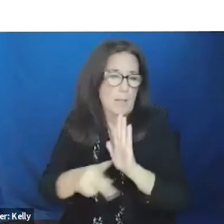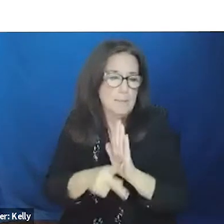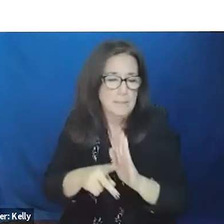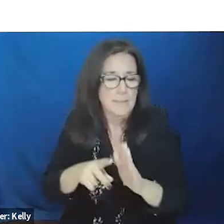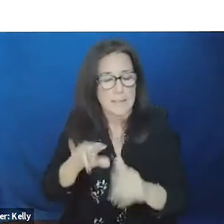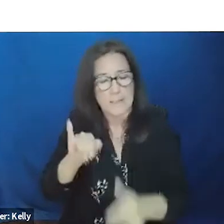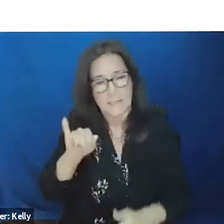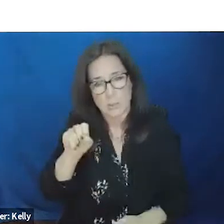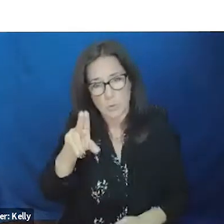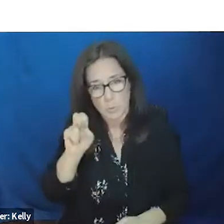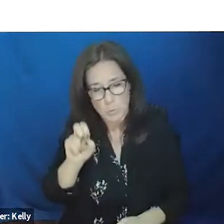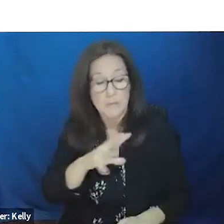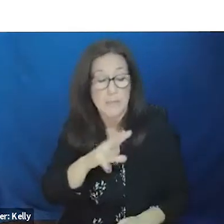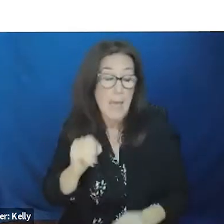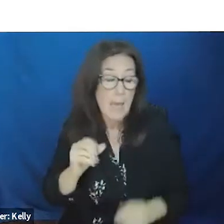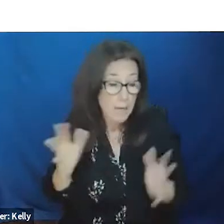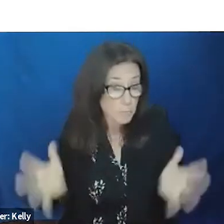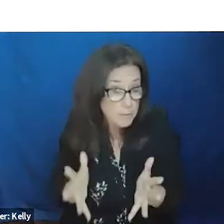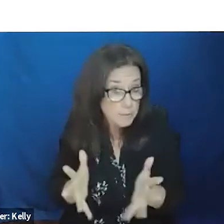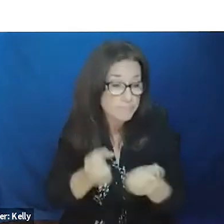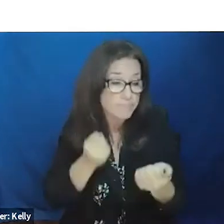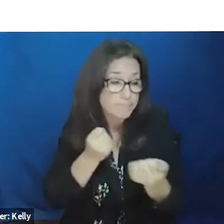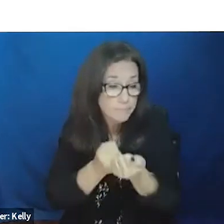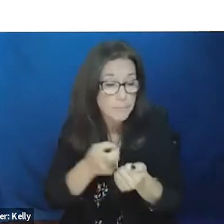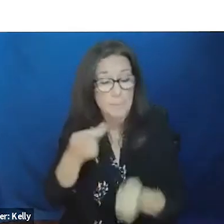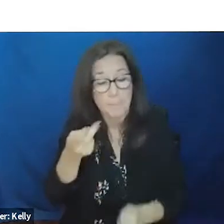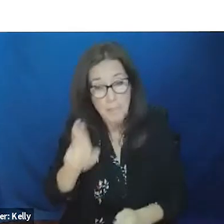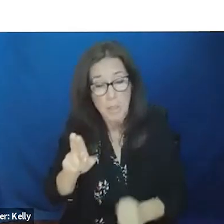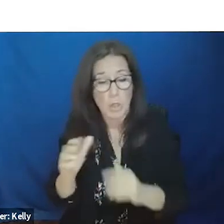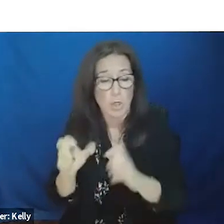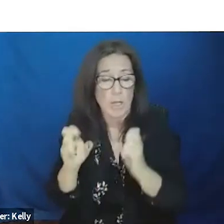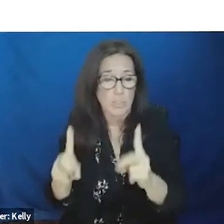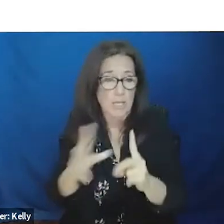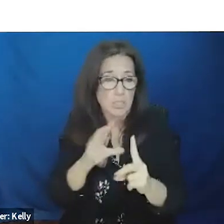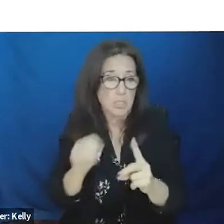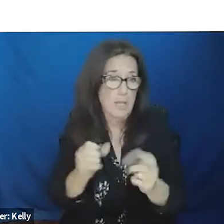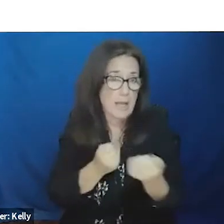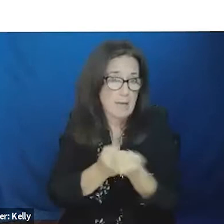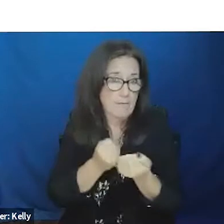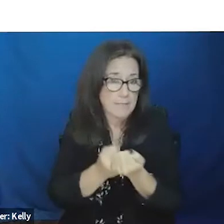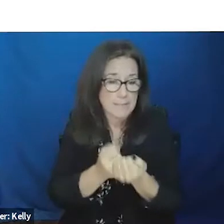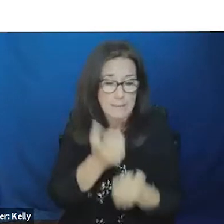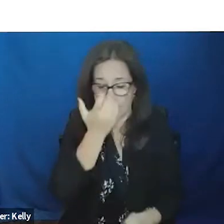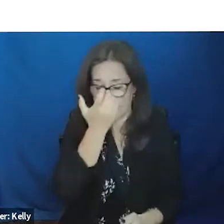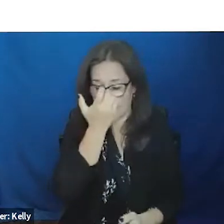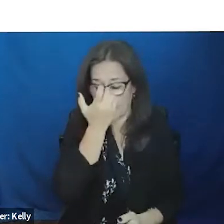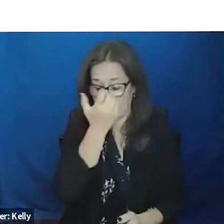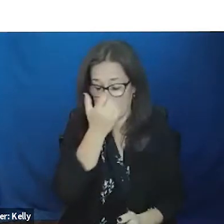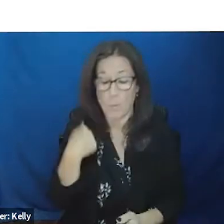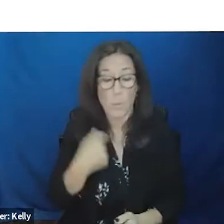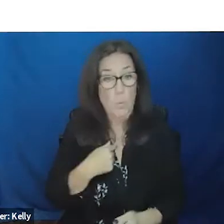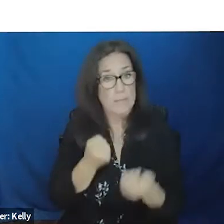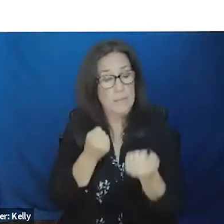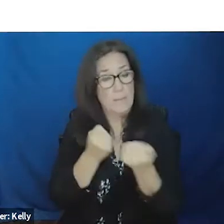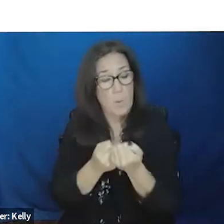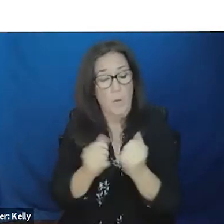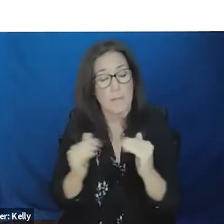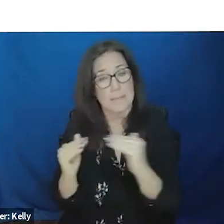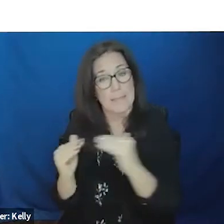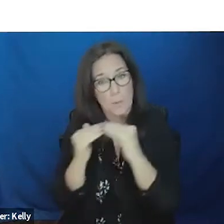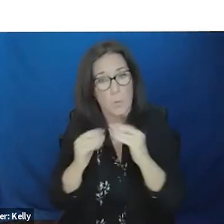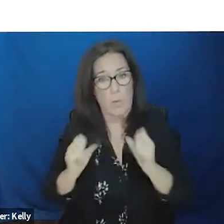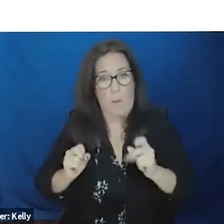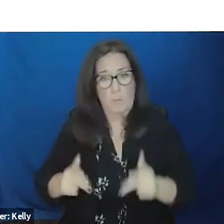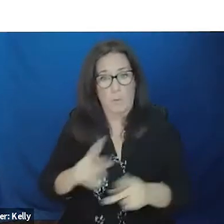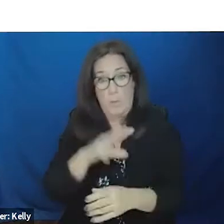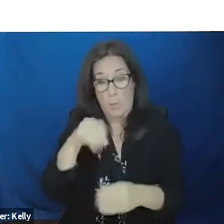through education and advocacy. The League supports equal opportunity in housing, and we support measures to